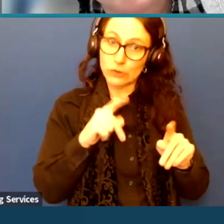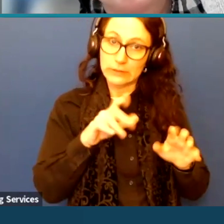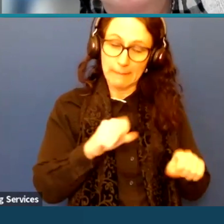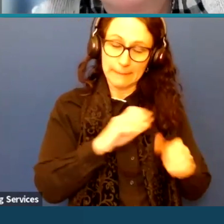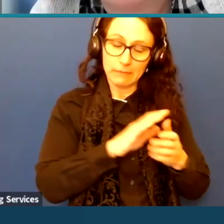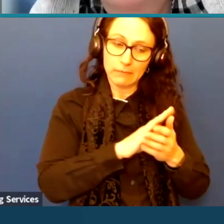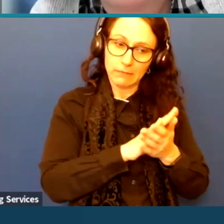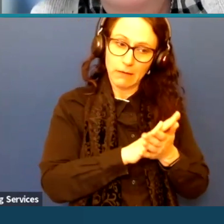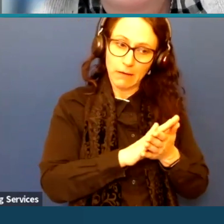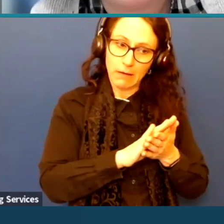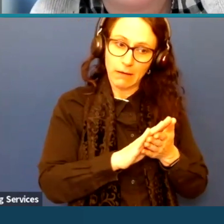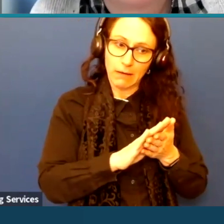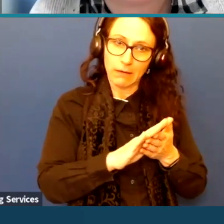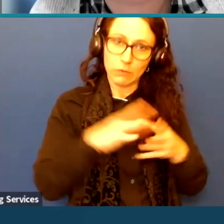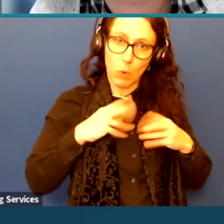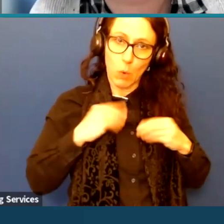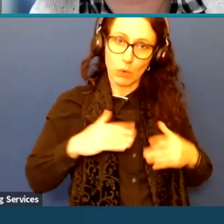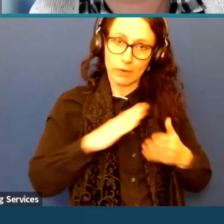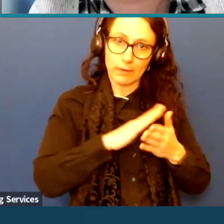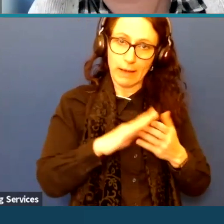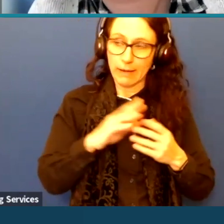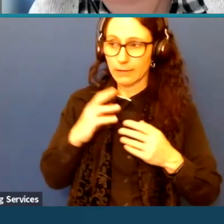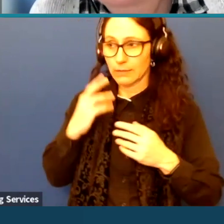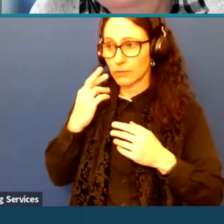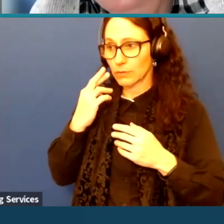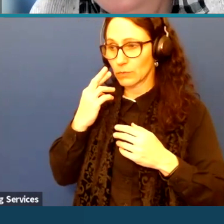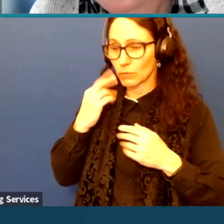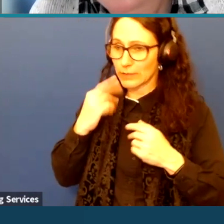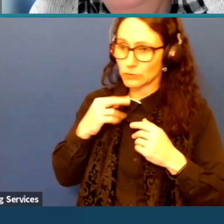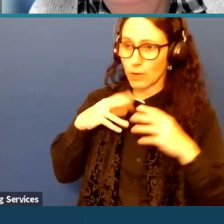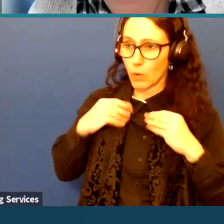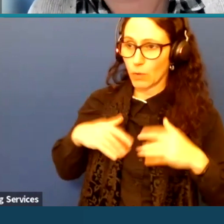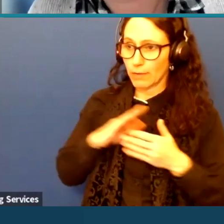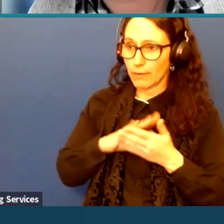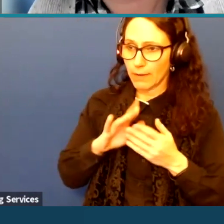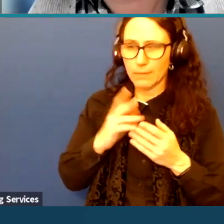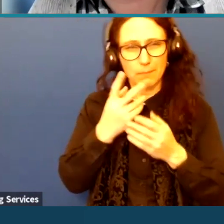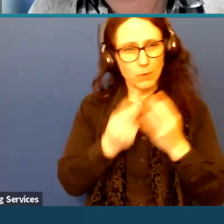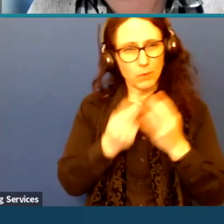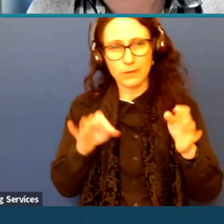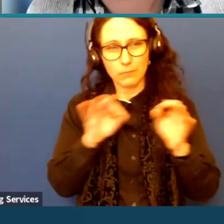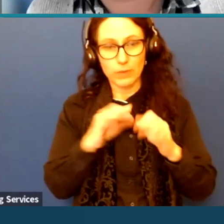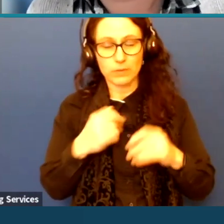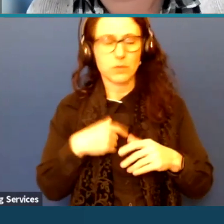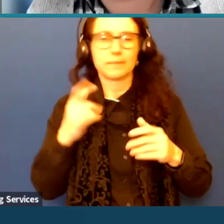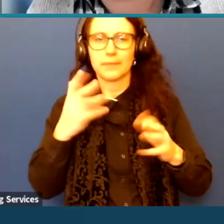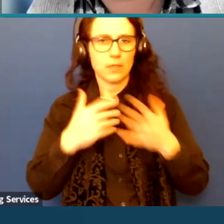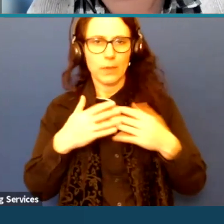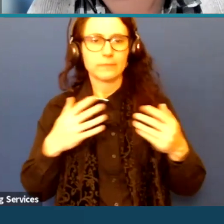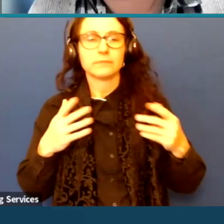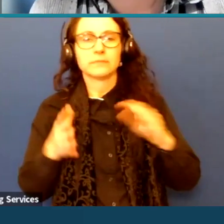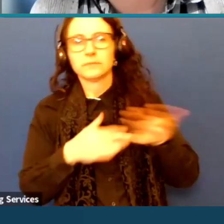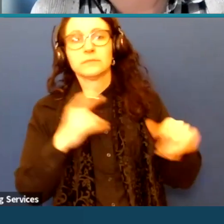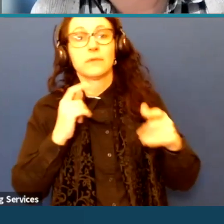theater knowing that my dog was allowed, but I didn't mention it. And the seat that they gave